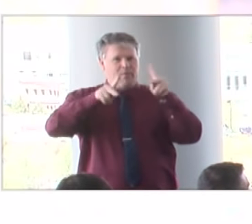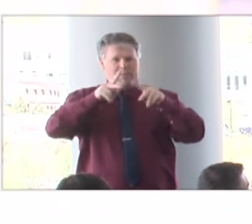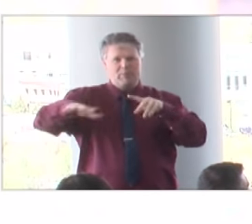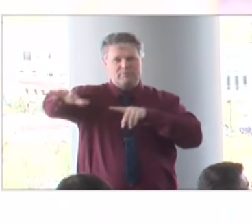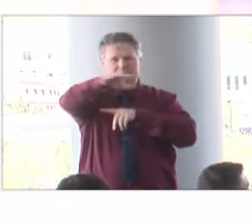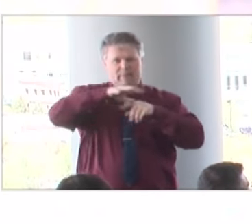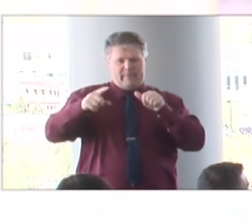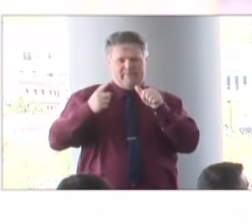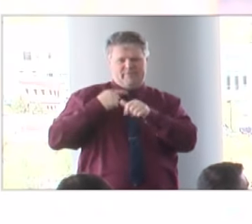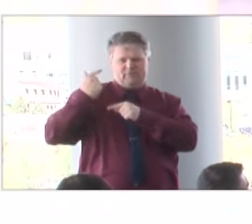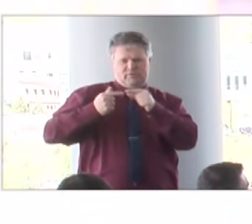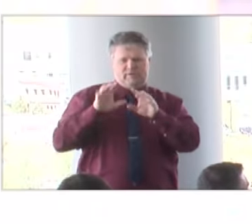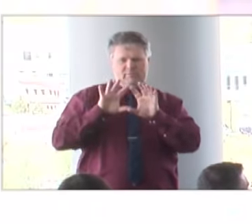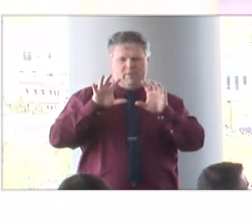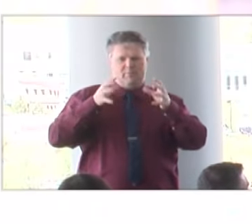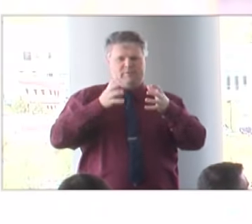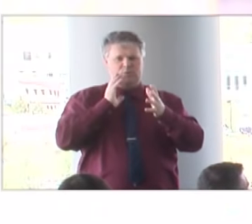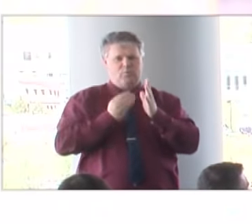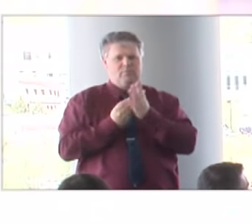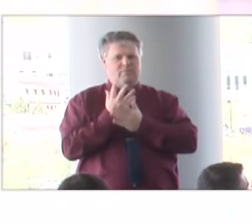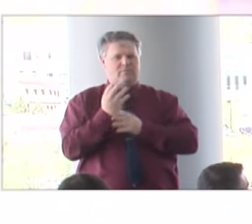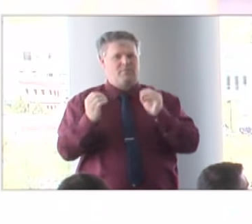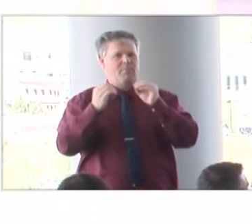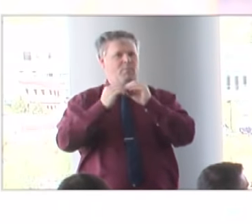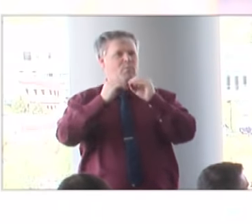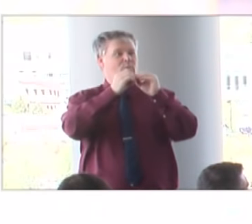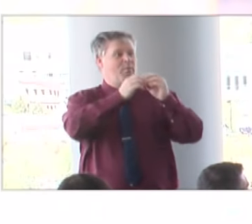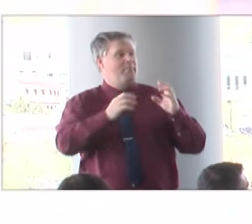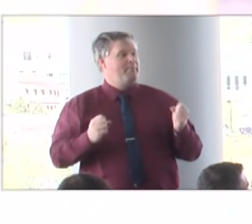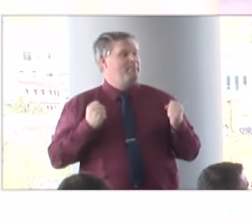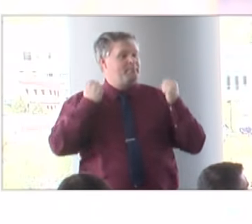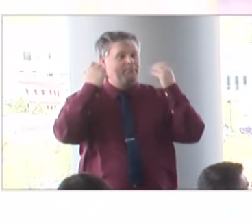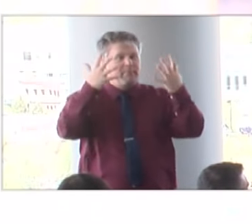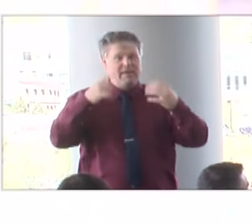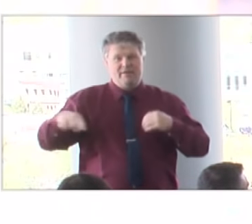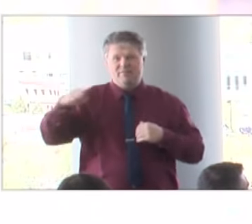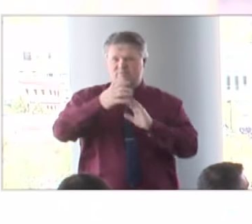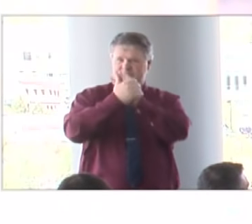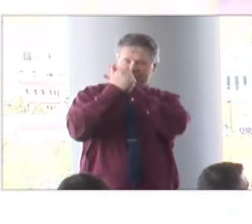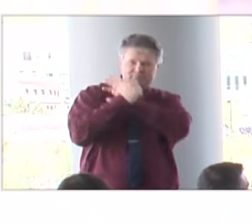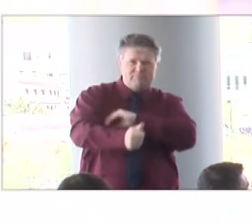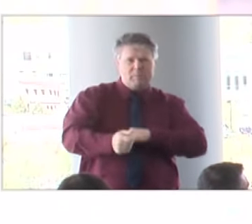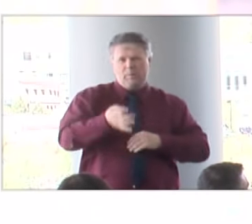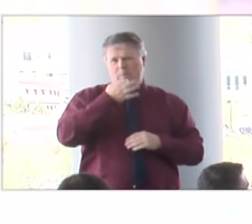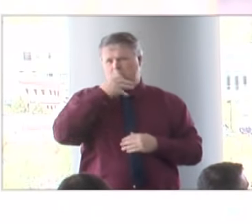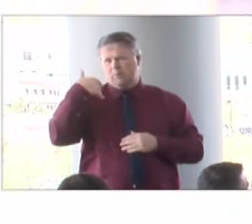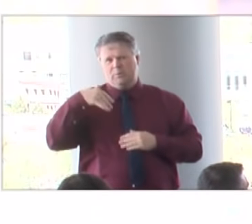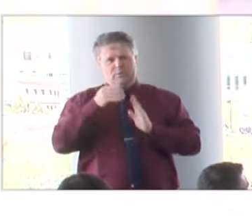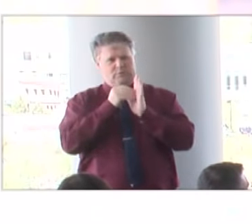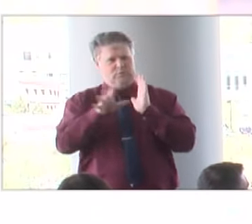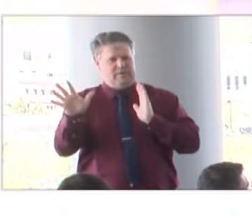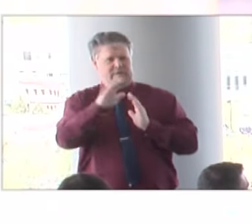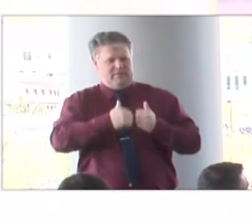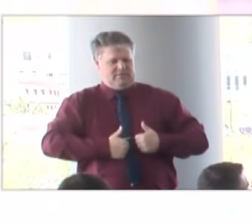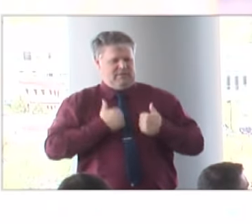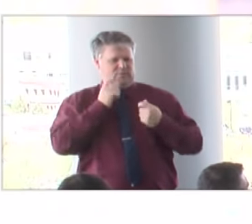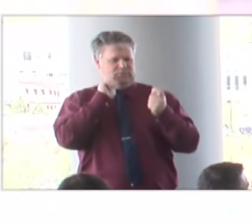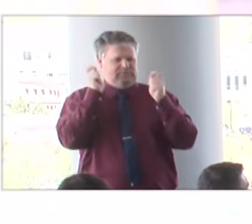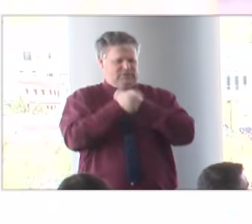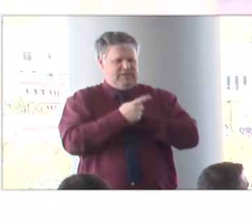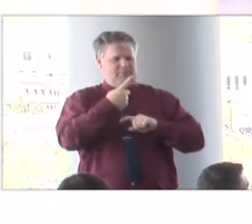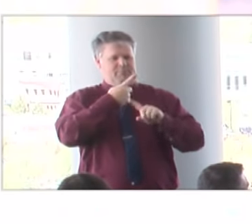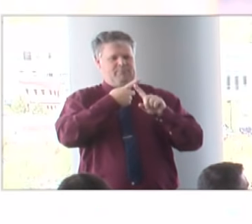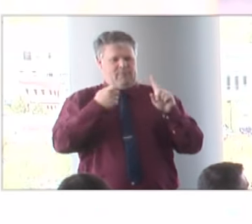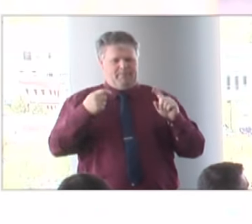first-generation population will grow even more, and so many of those talented students will have their lives changed by Boise State.